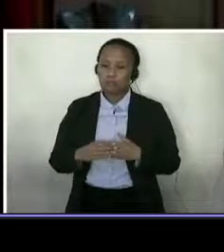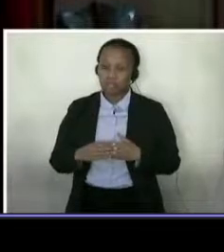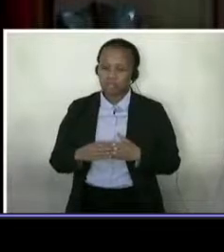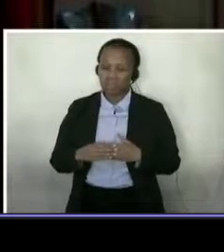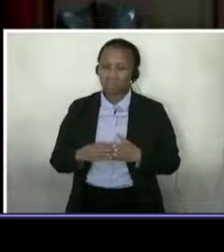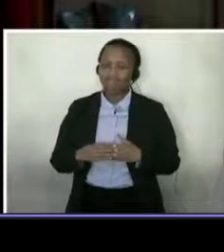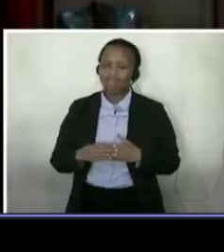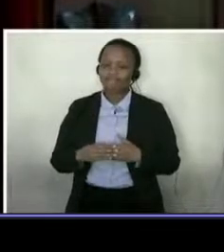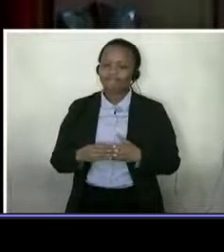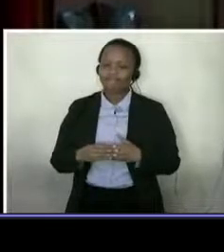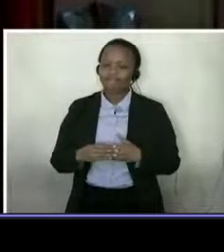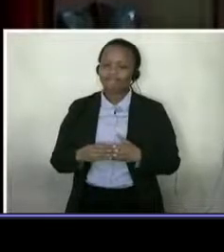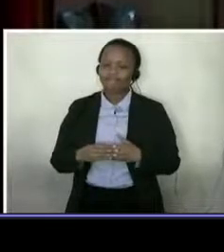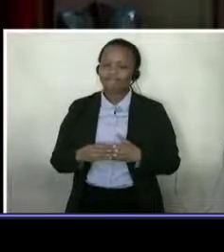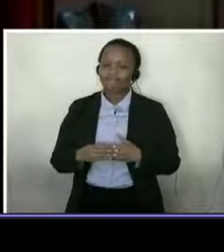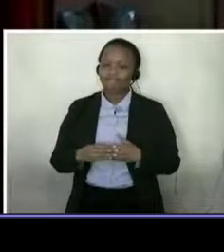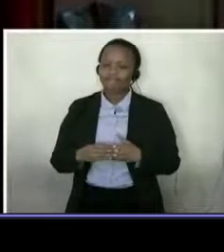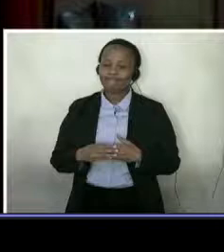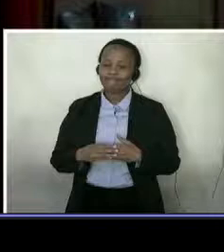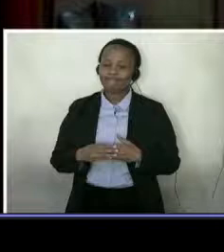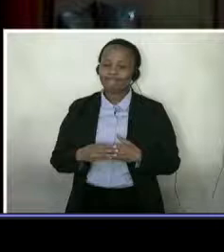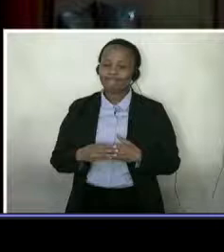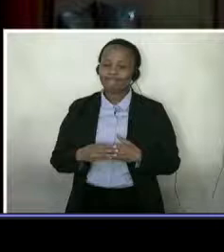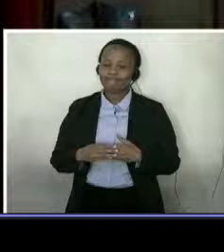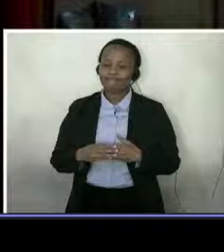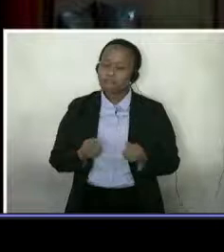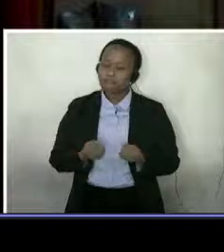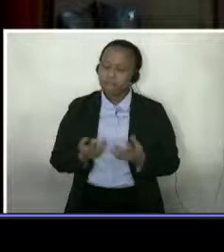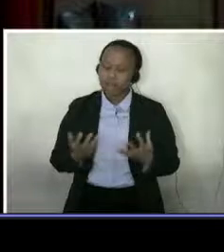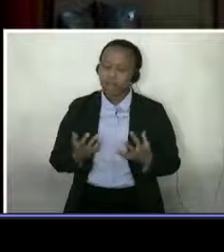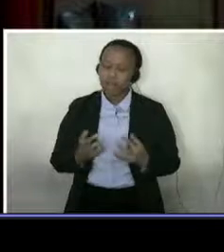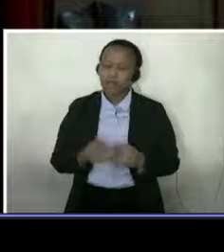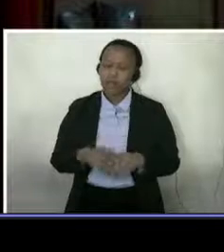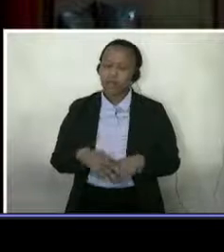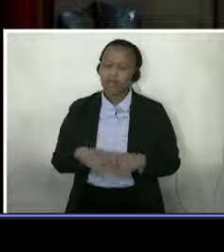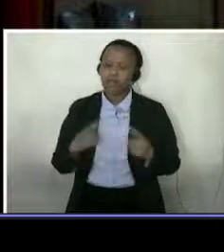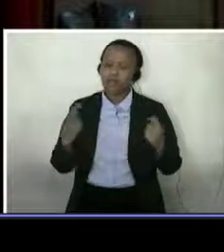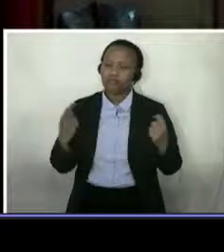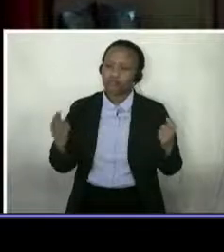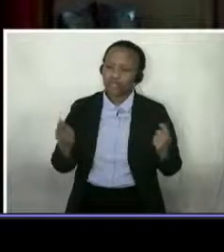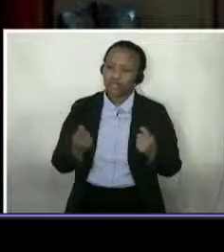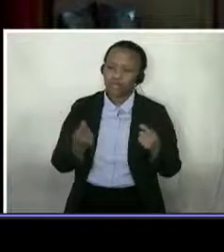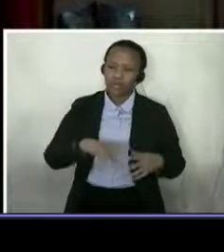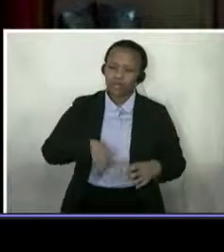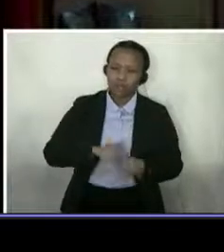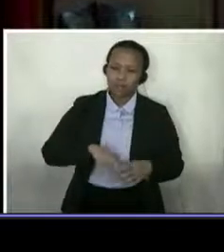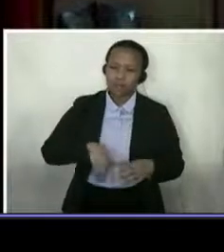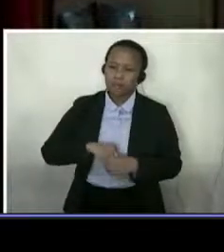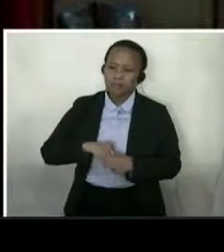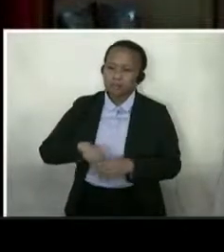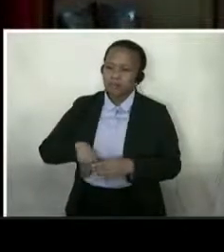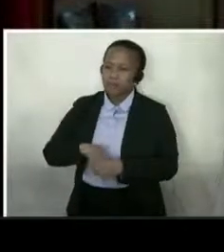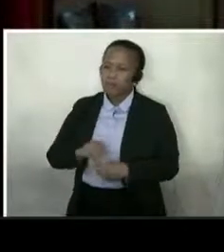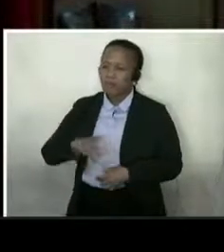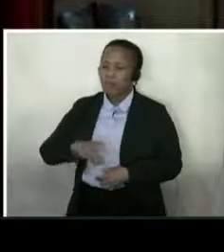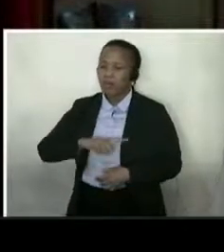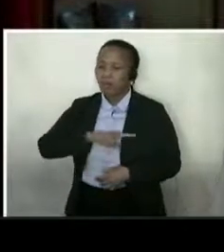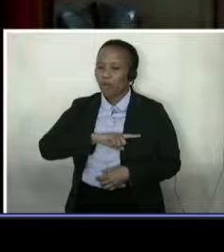and participate in many events to celebrate the Women's Month,